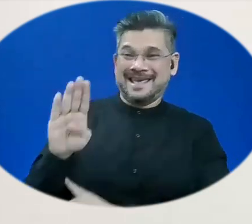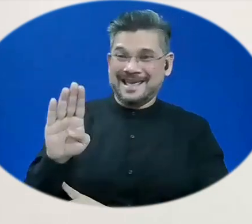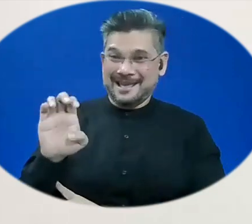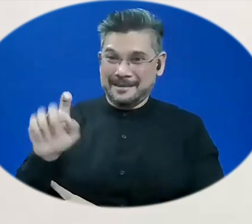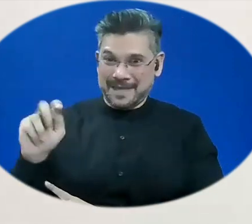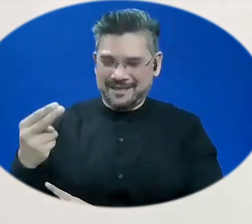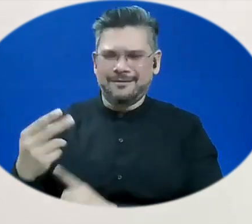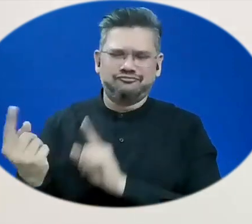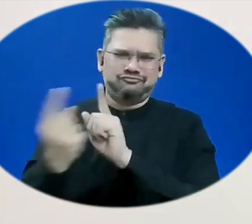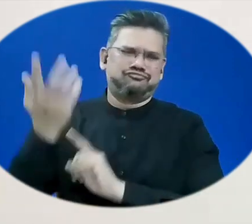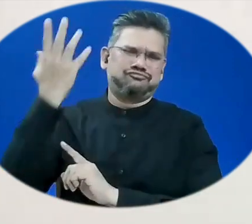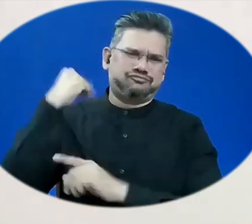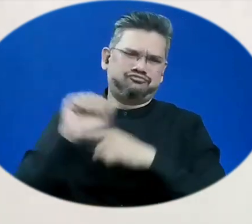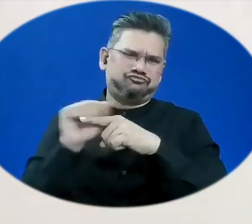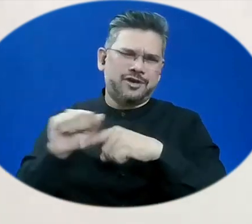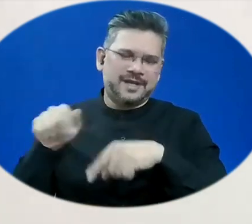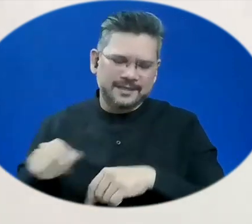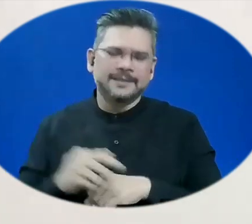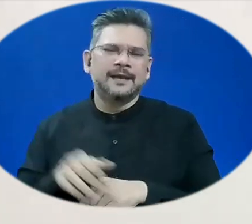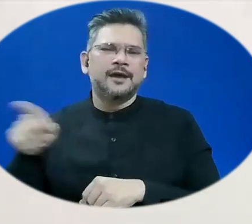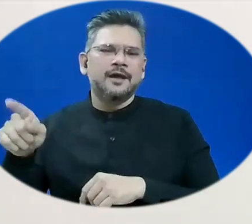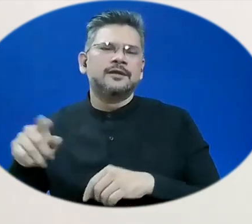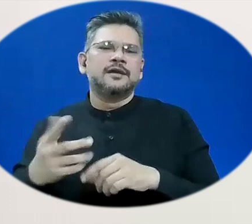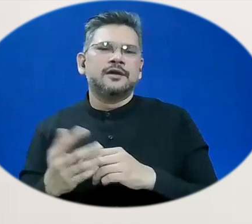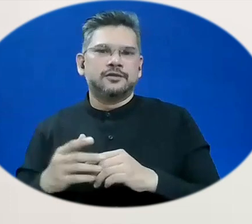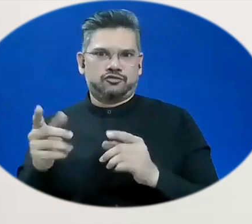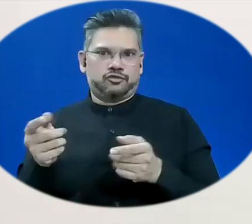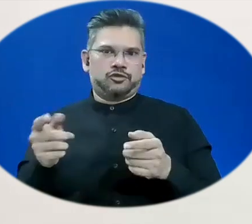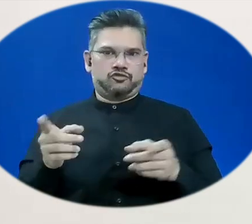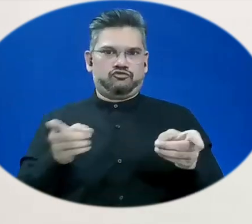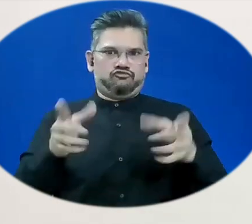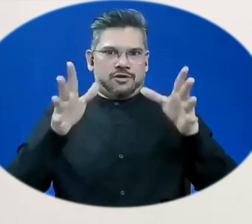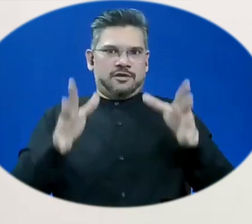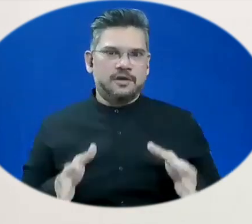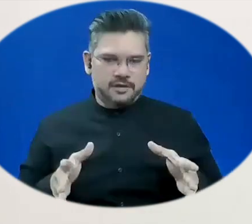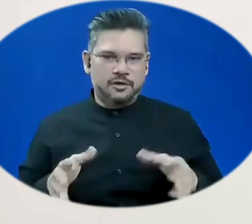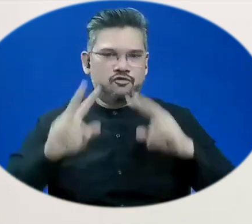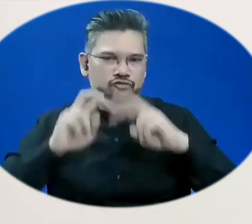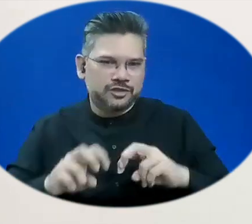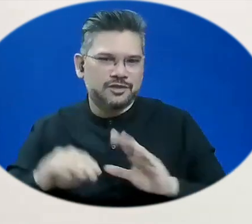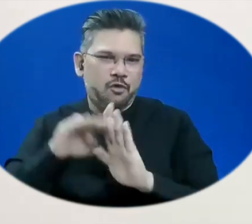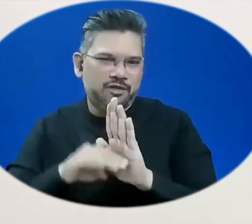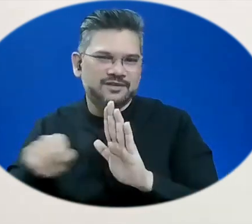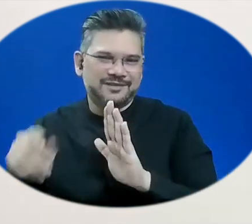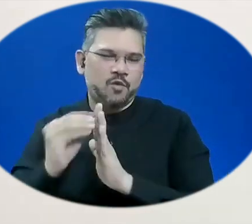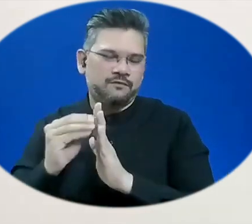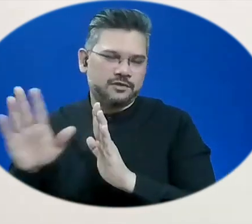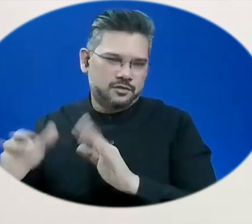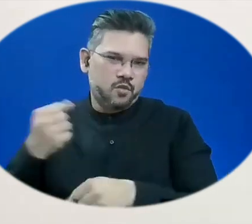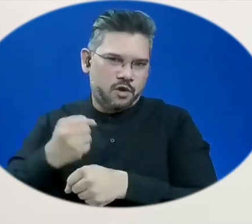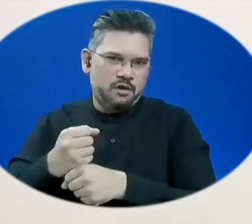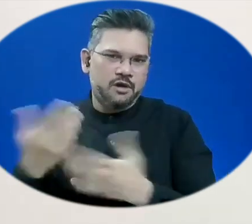is the Director of Research and Policy at PAC, and in addition, she works to support care partners and persons living